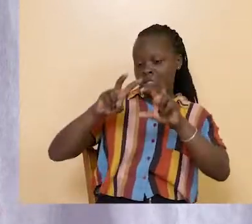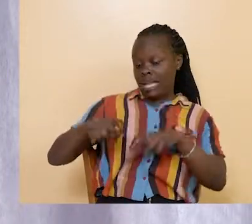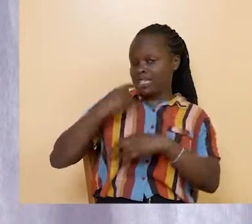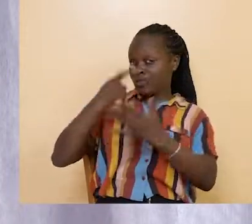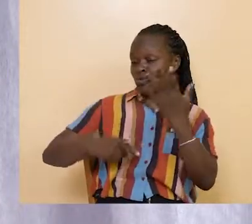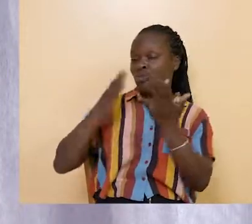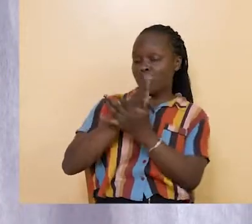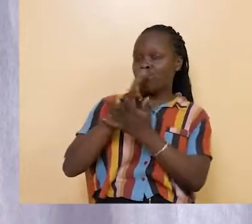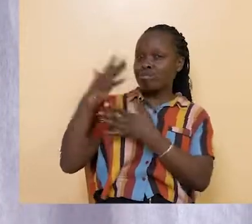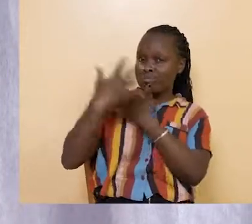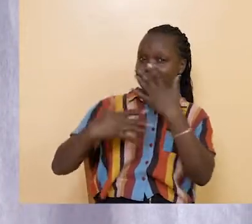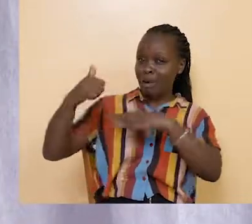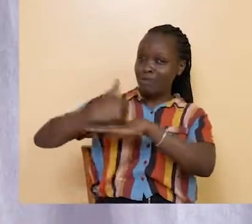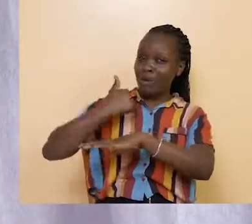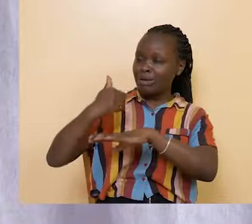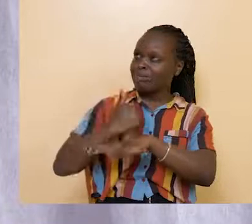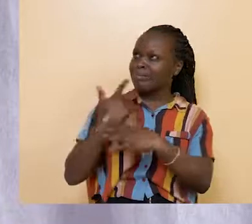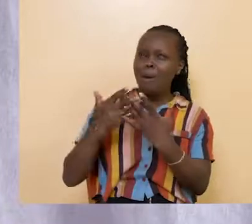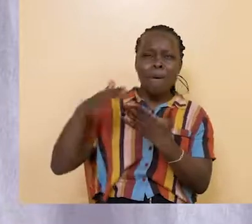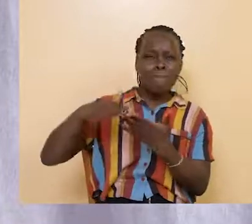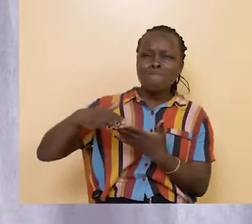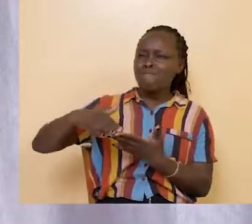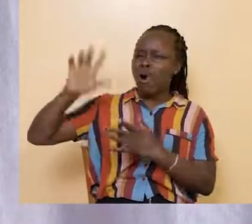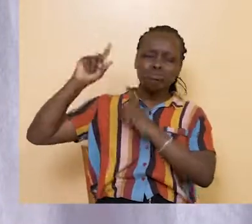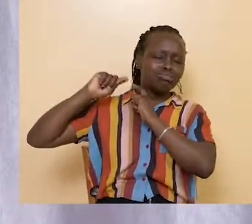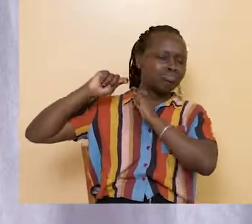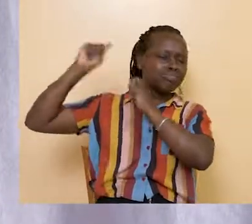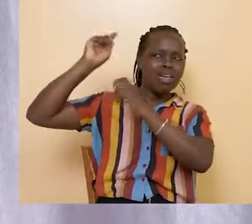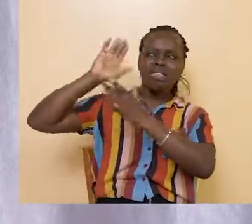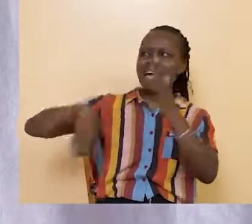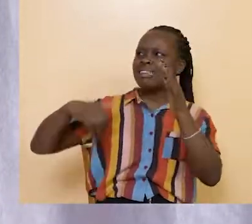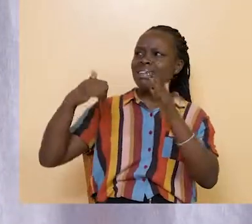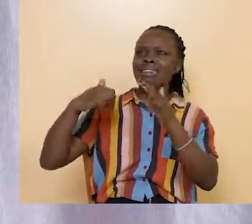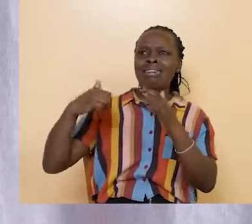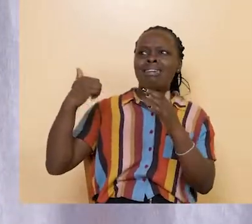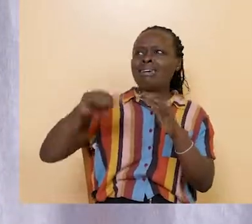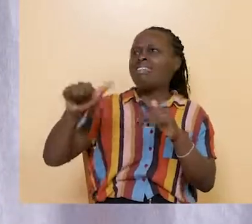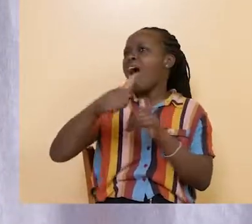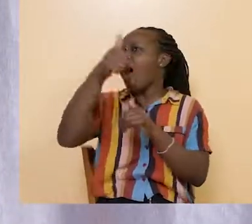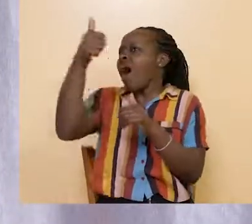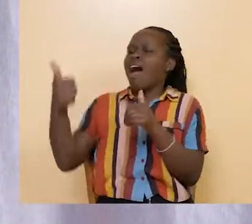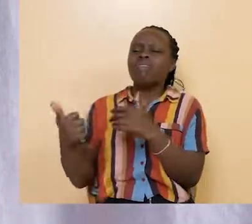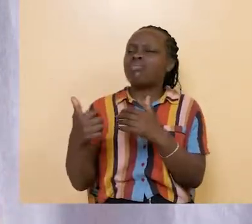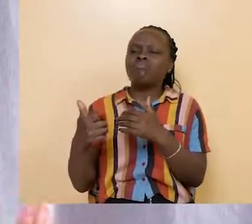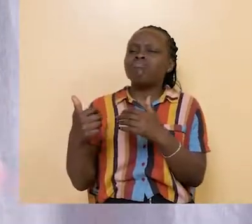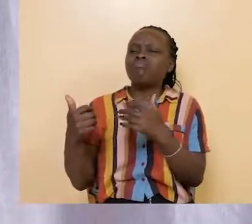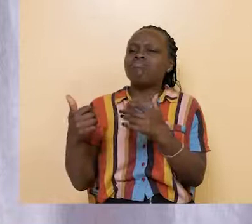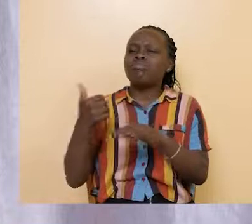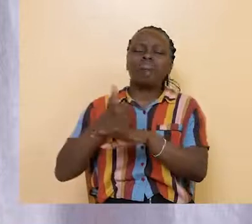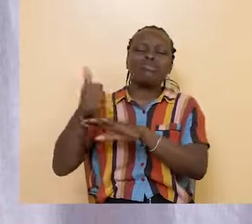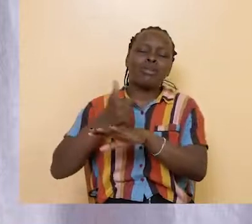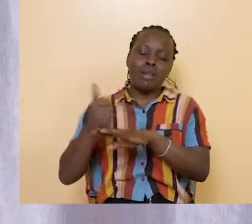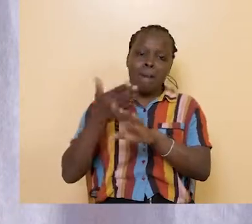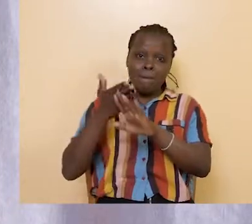that cyberbullying has produced more suicides than any other kind of bullying before